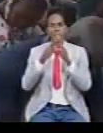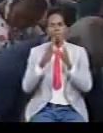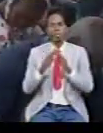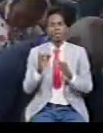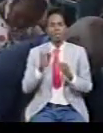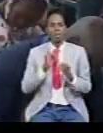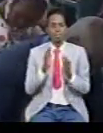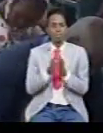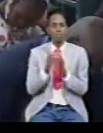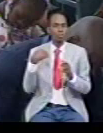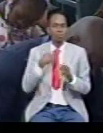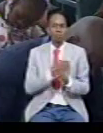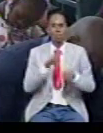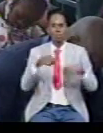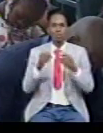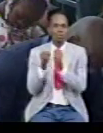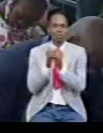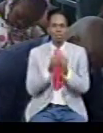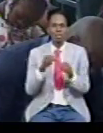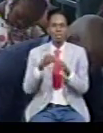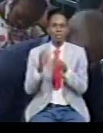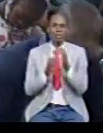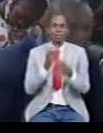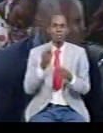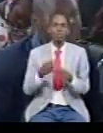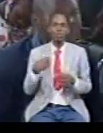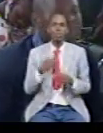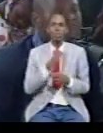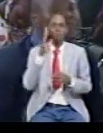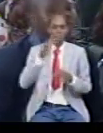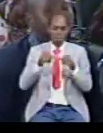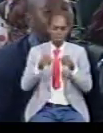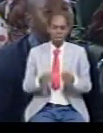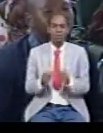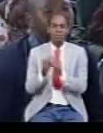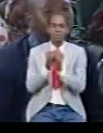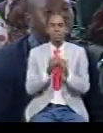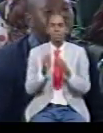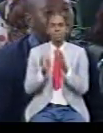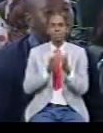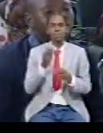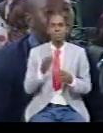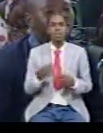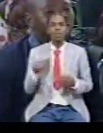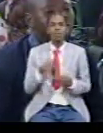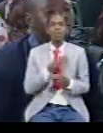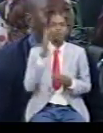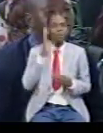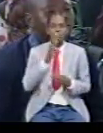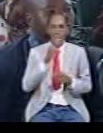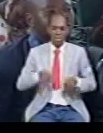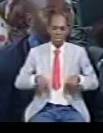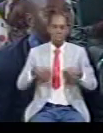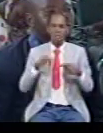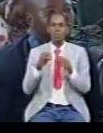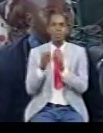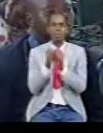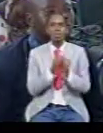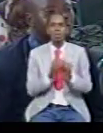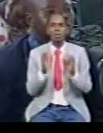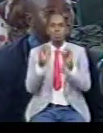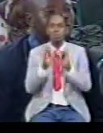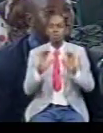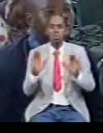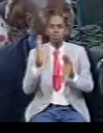together. We're staying together. We're believing together. Nothing will drive